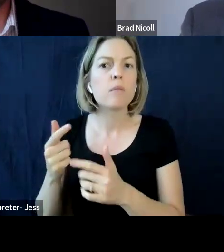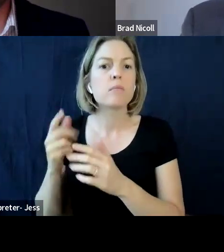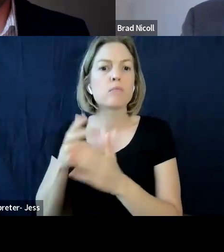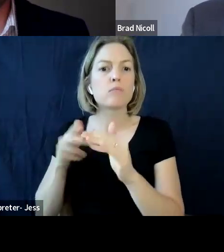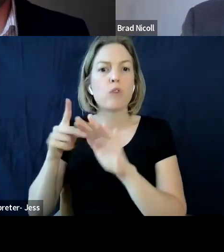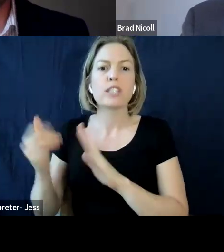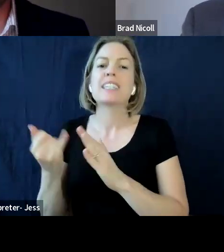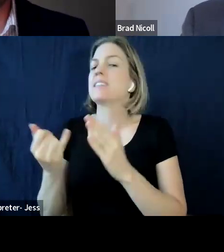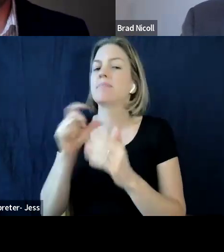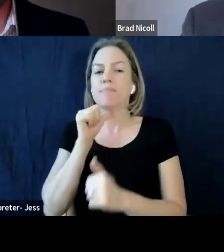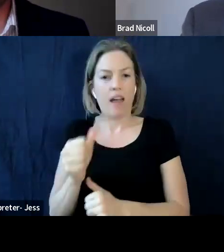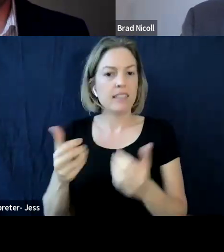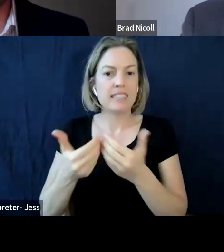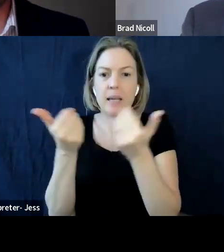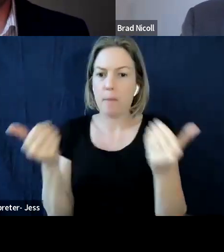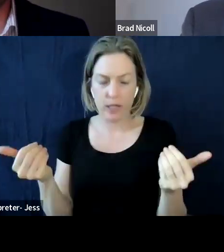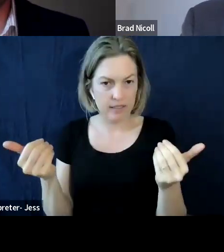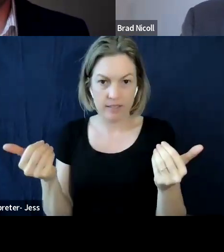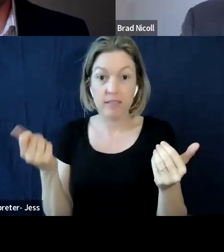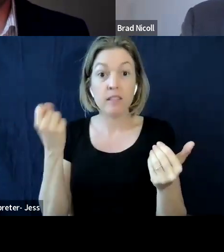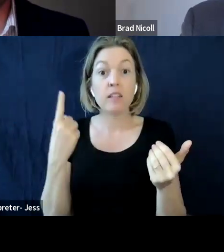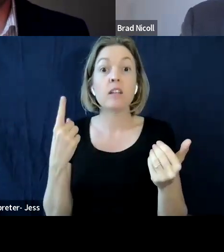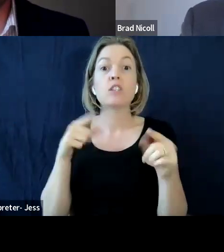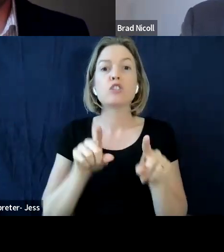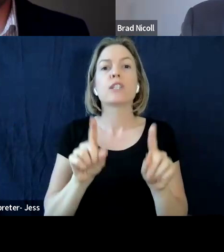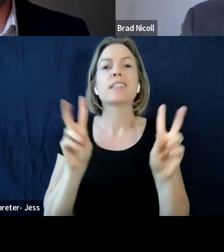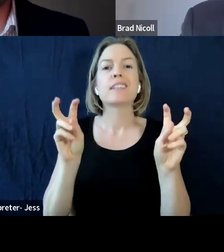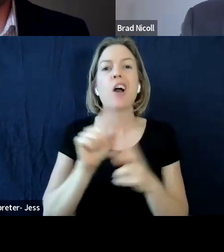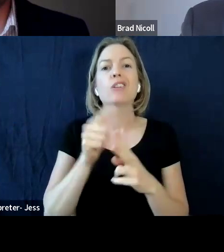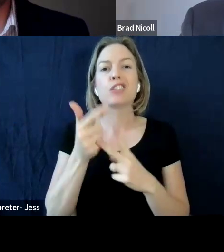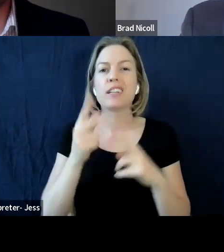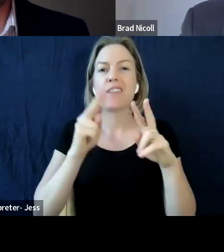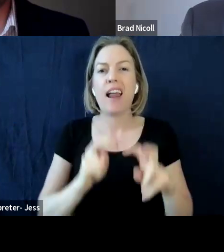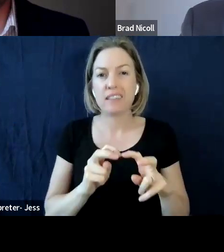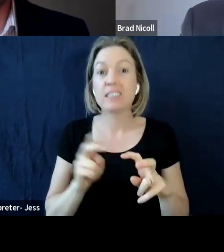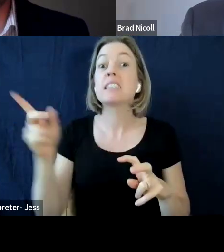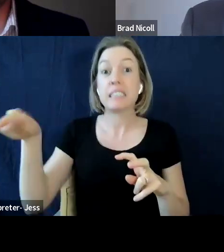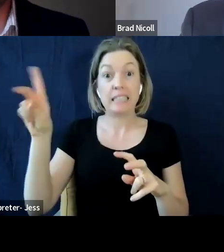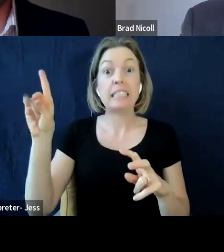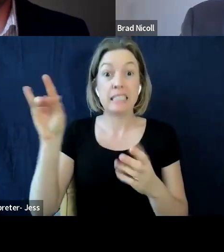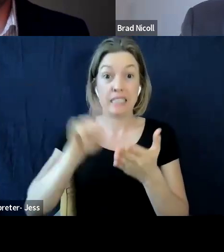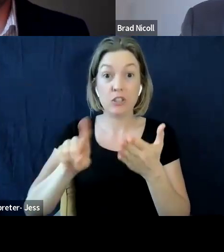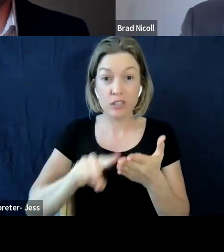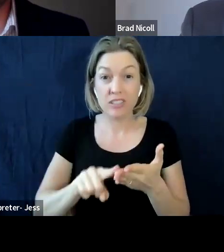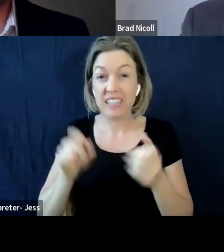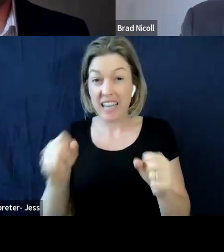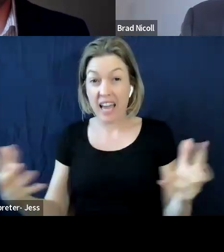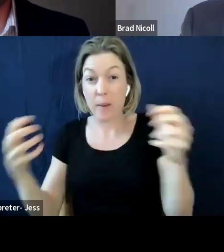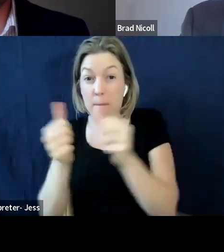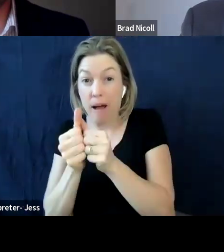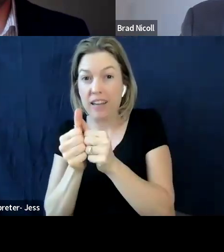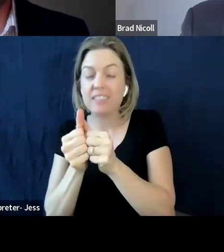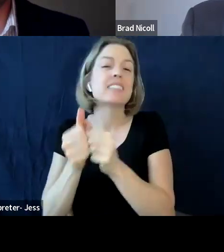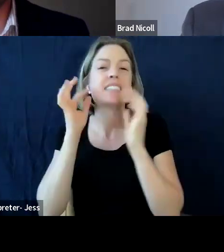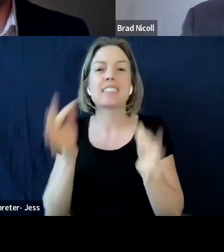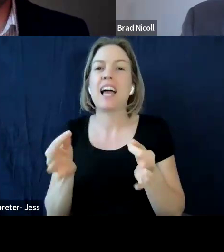project. During our, let's call it alternatives analysis, it was looked into whether those could be combined, and it was not determined